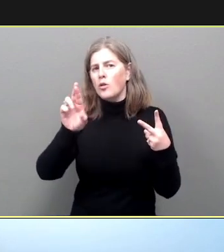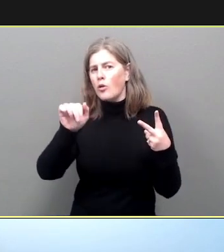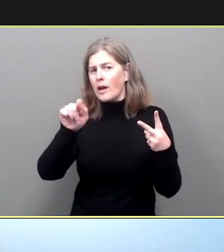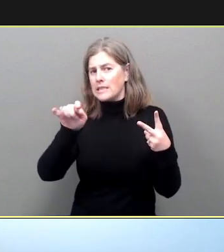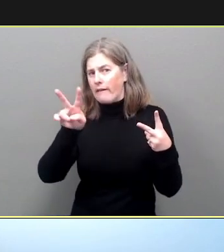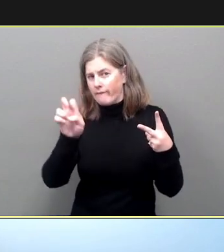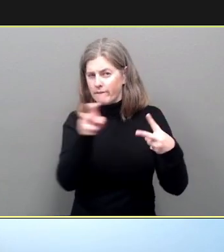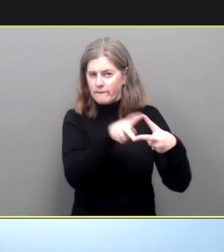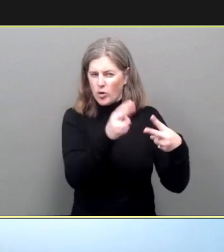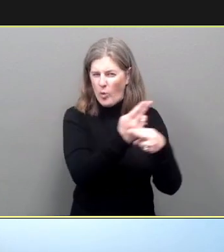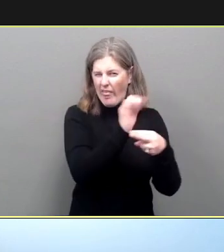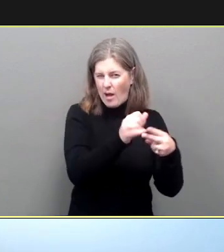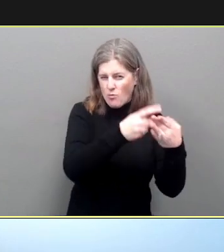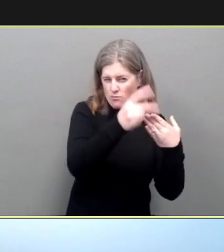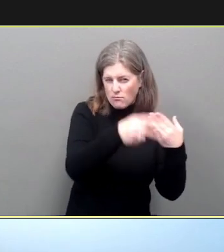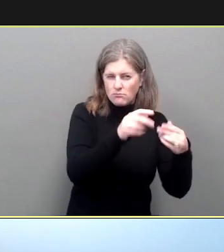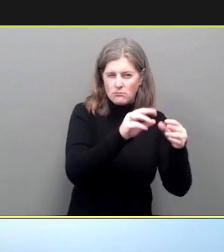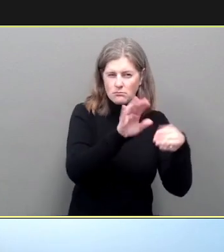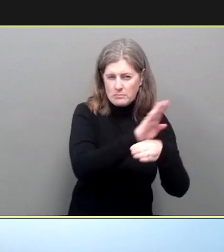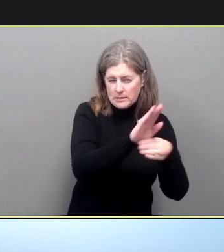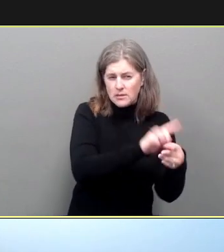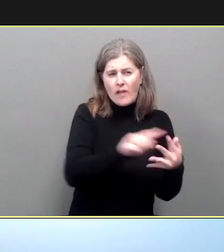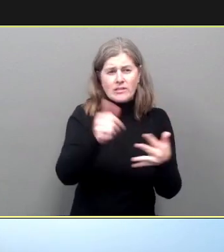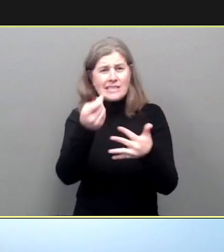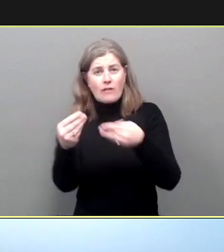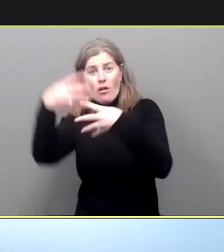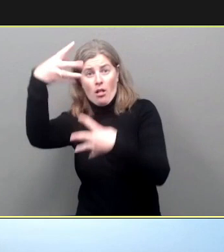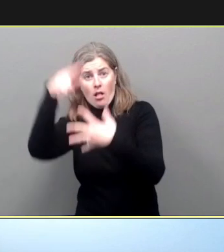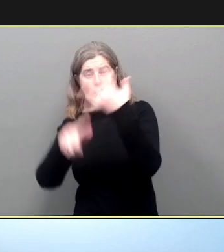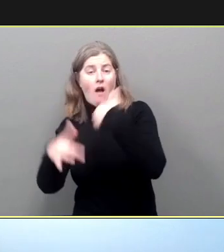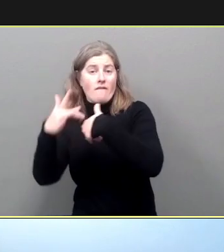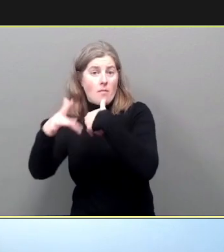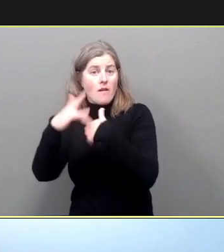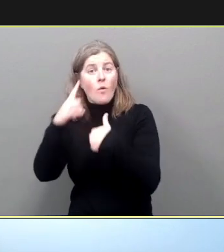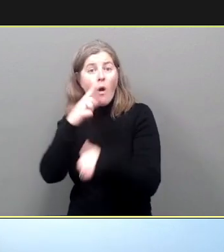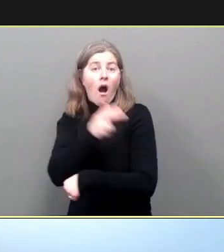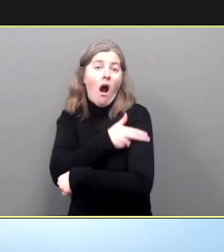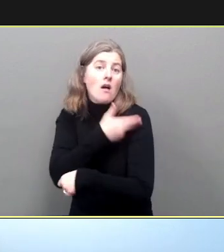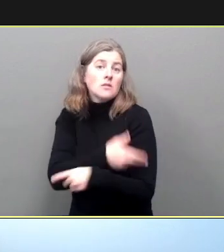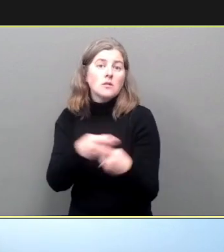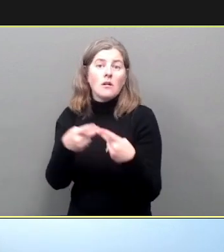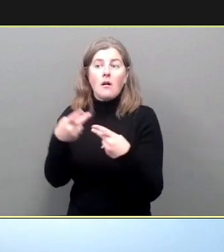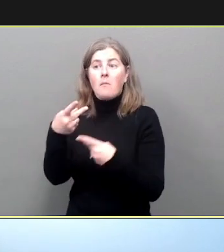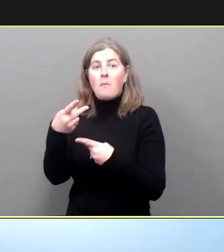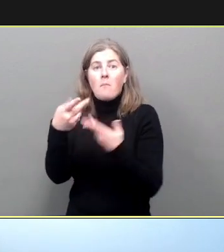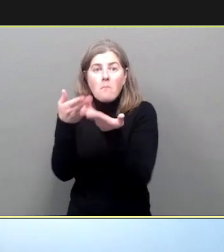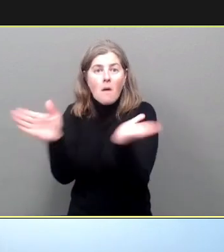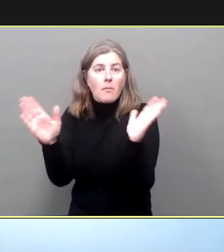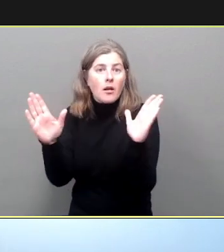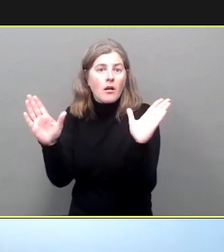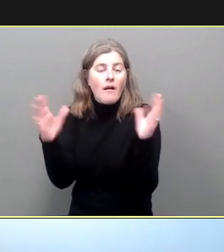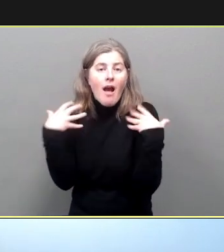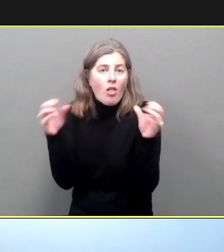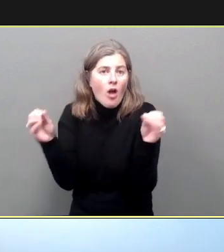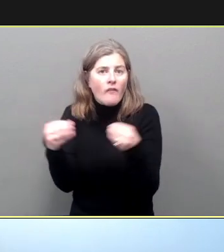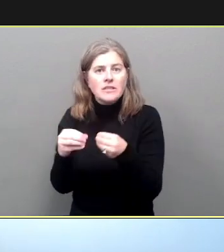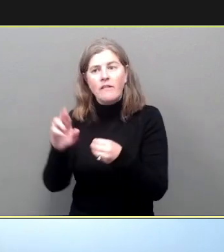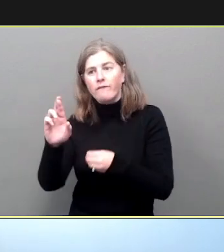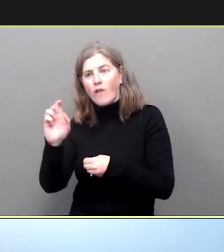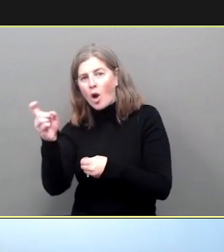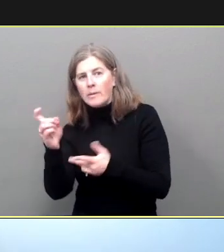number of possibilities for testing, whether it's hospitals, public health offices, pharmacies, doctors'